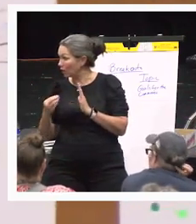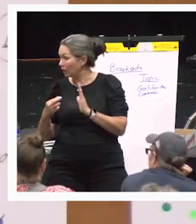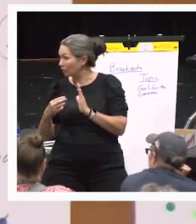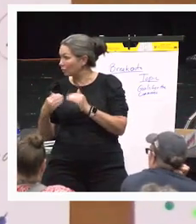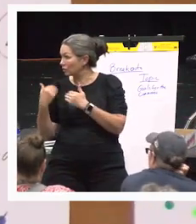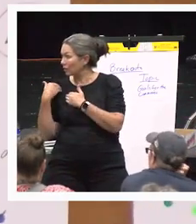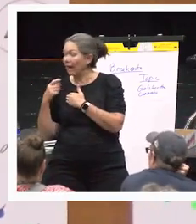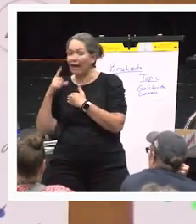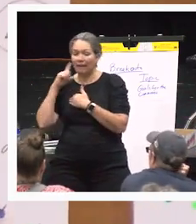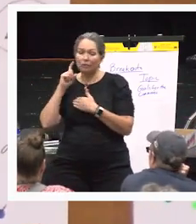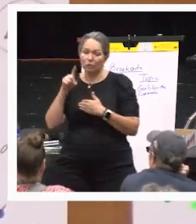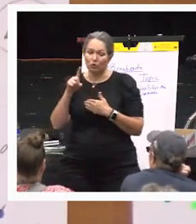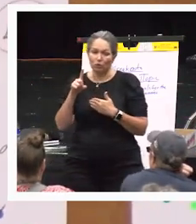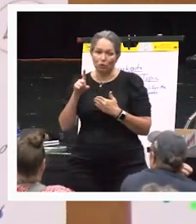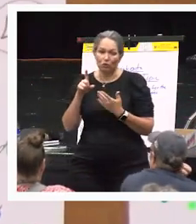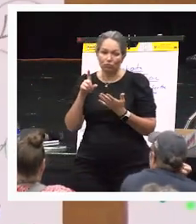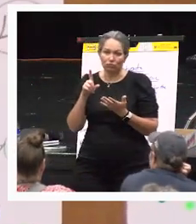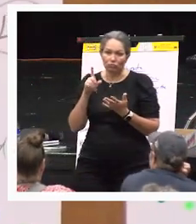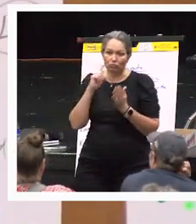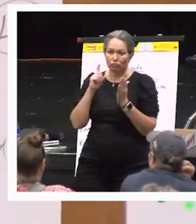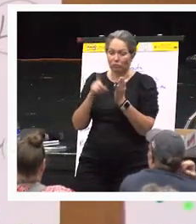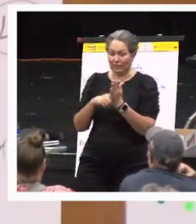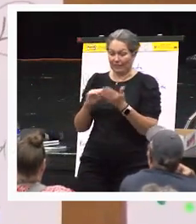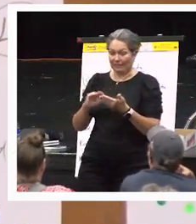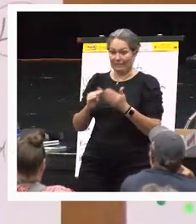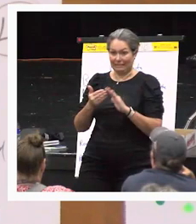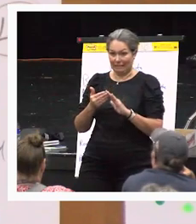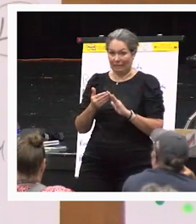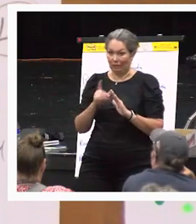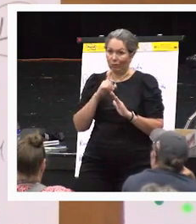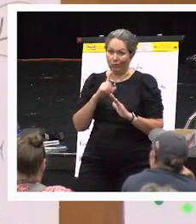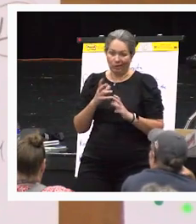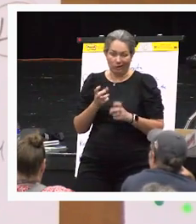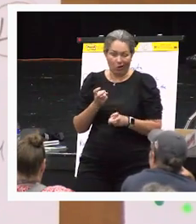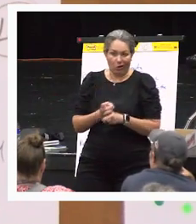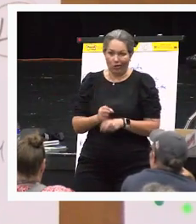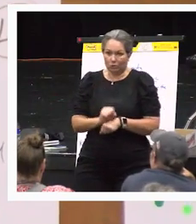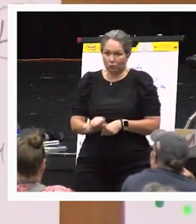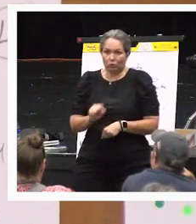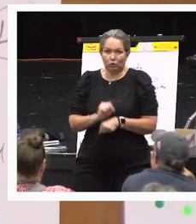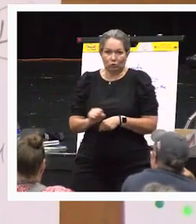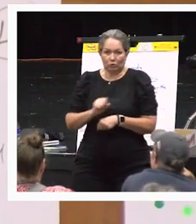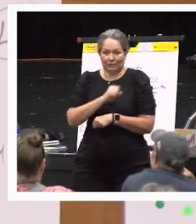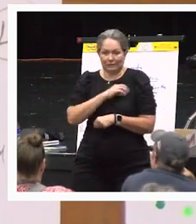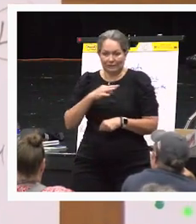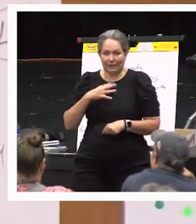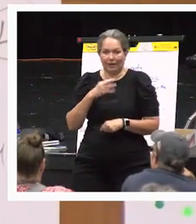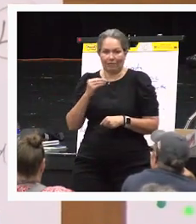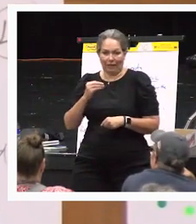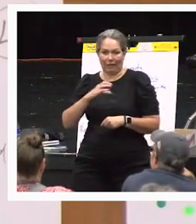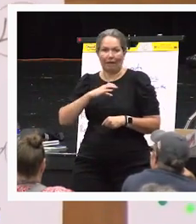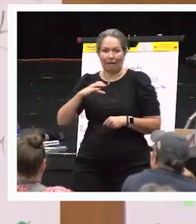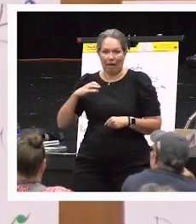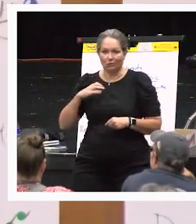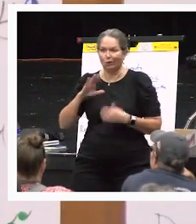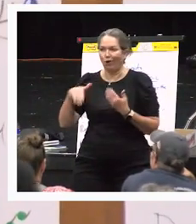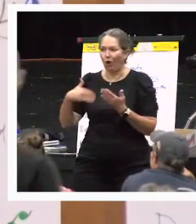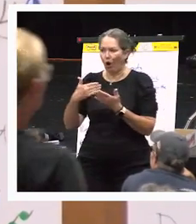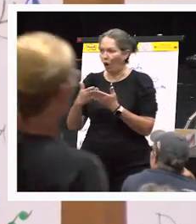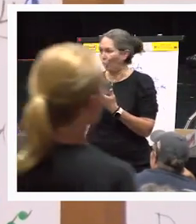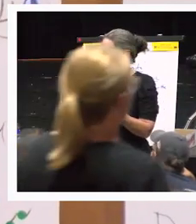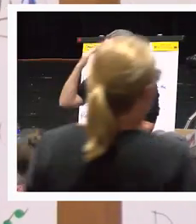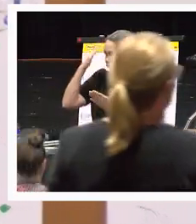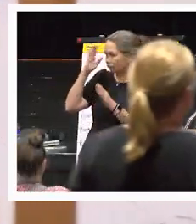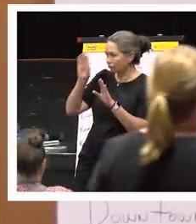should recognize that the city and its really hardworking staff and the city council are all paying attention to